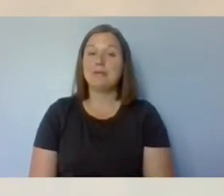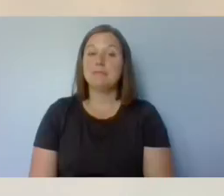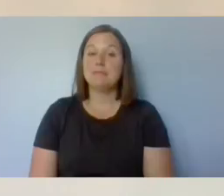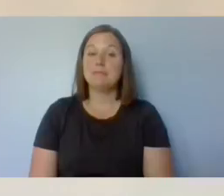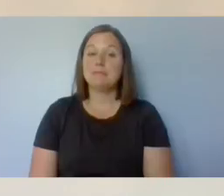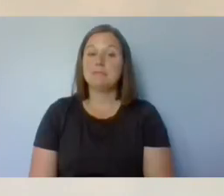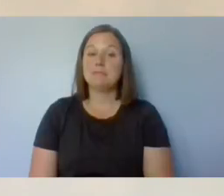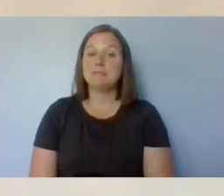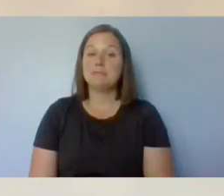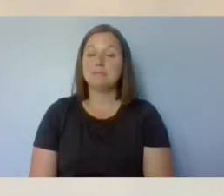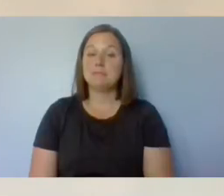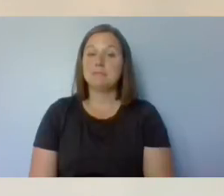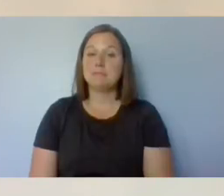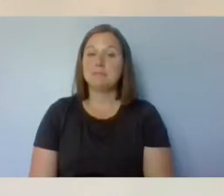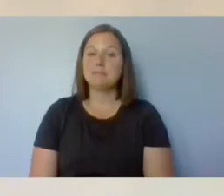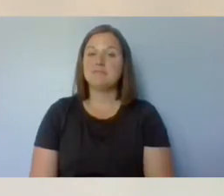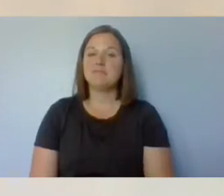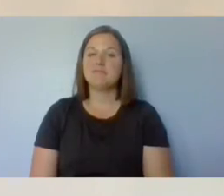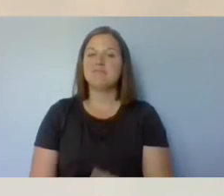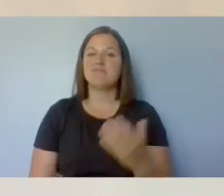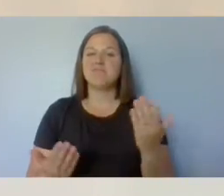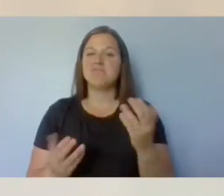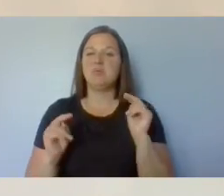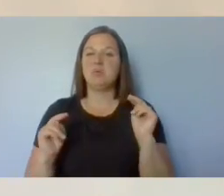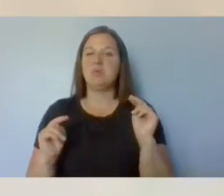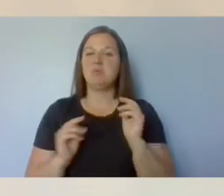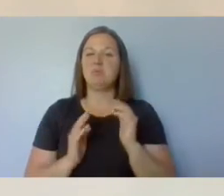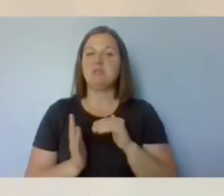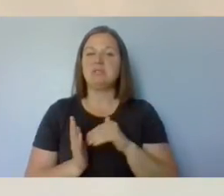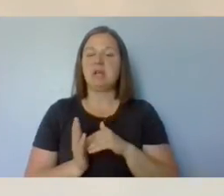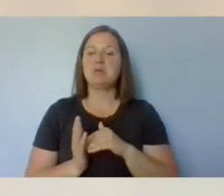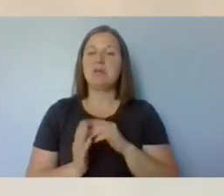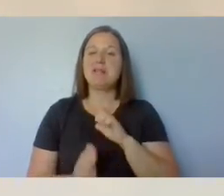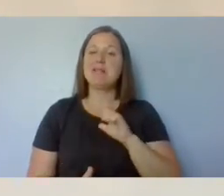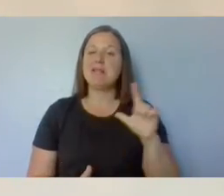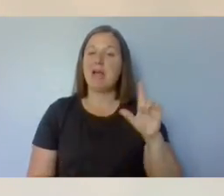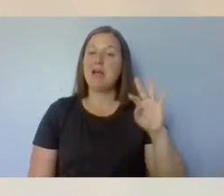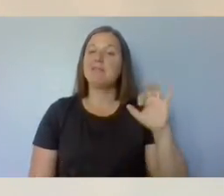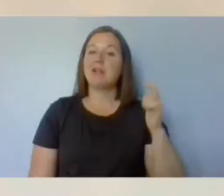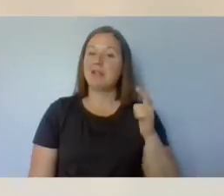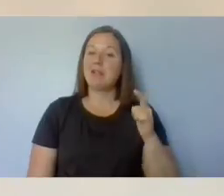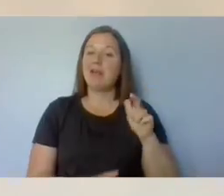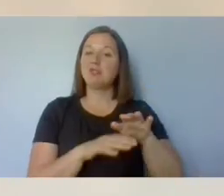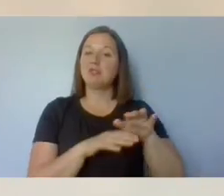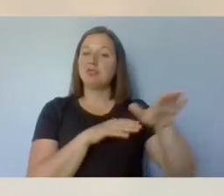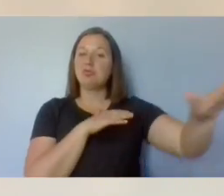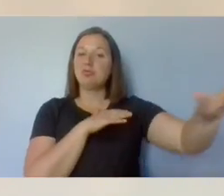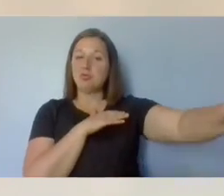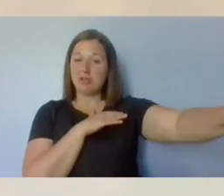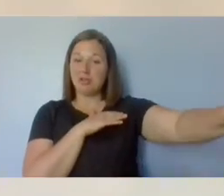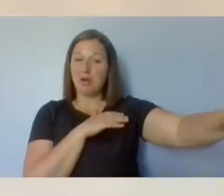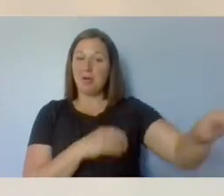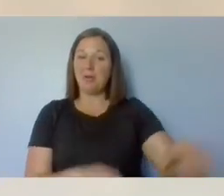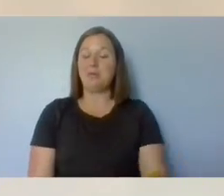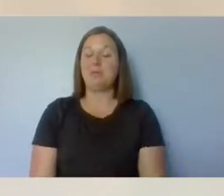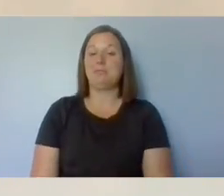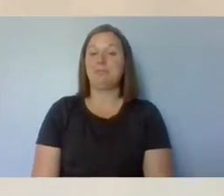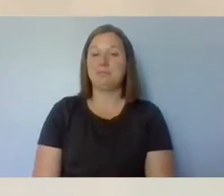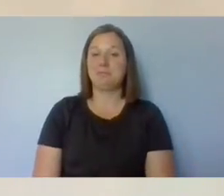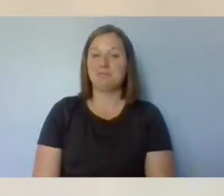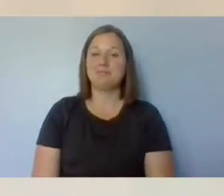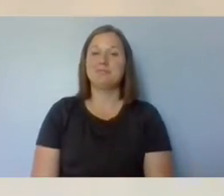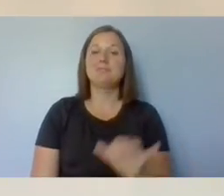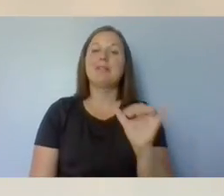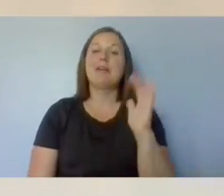Come back to center and stretch your left leg forward. Bring your right foot inside your leg like tree